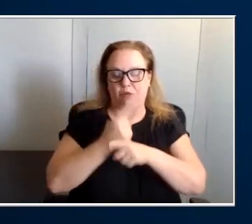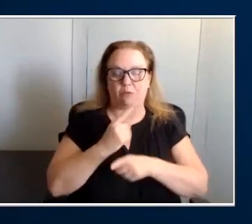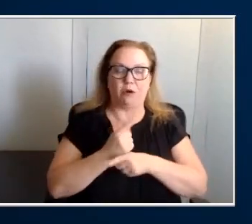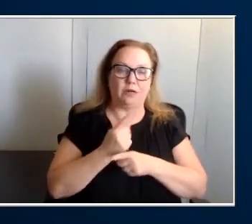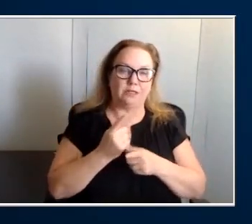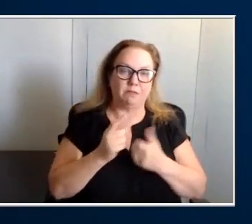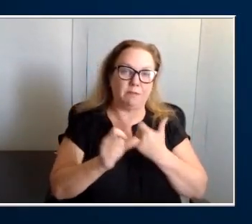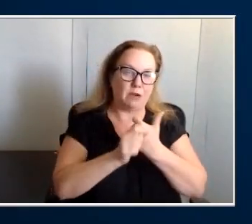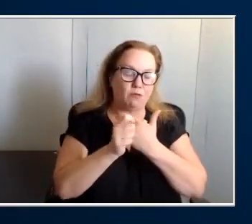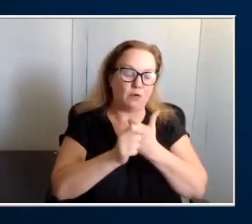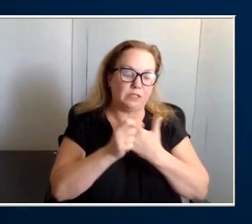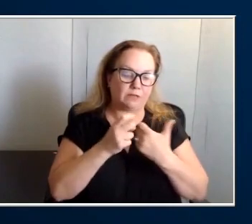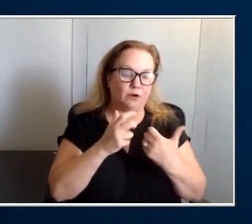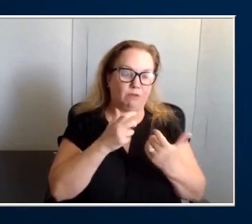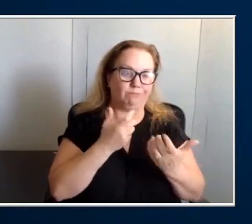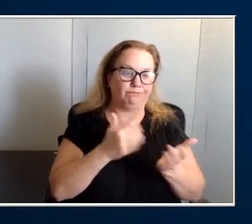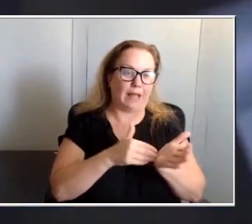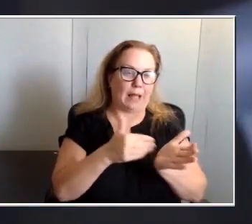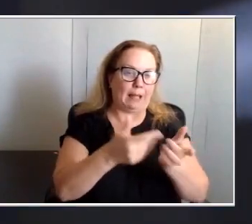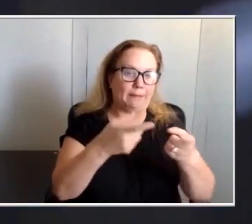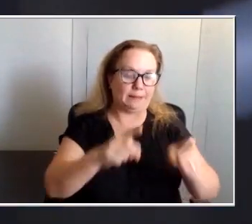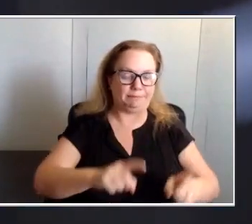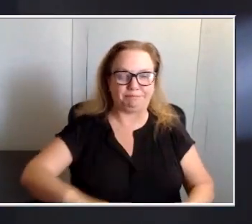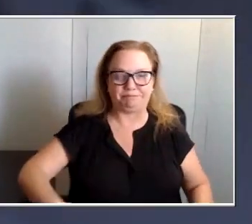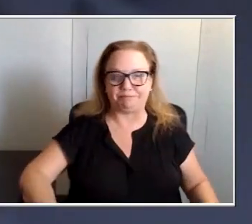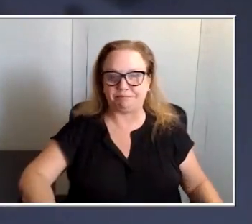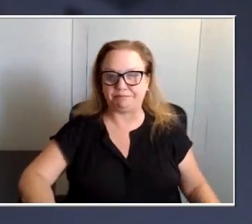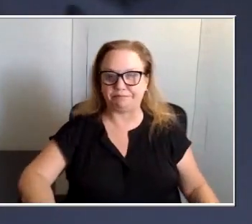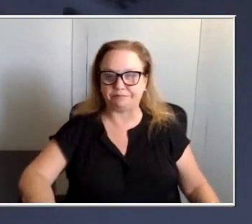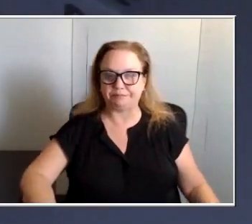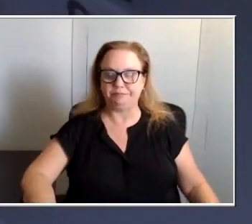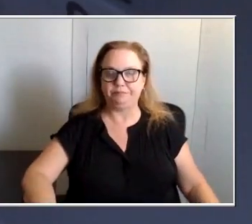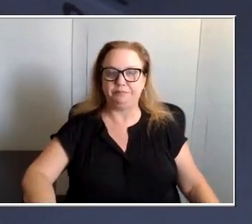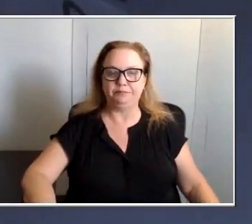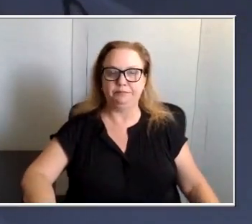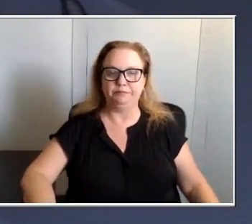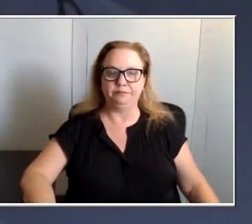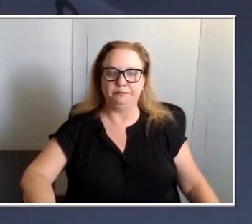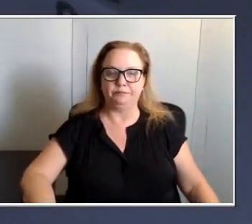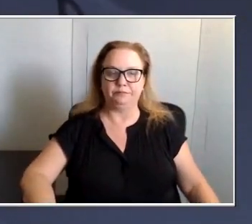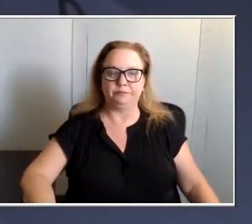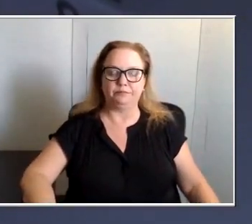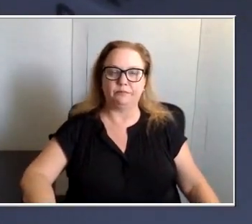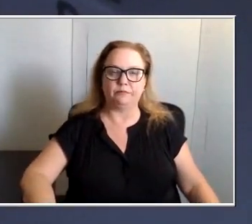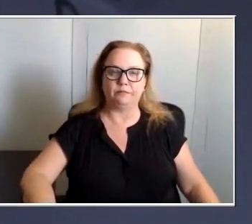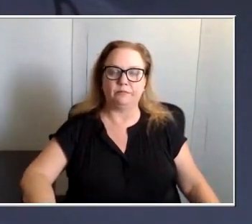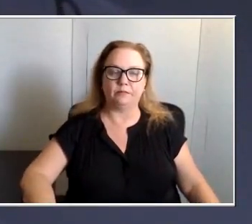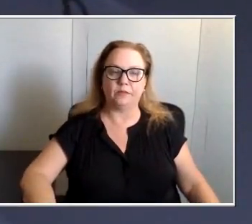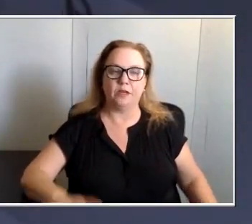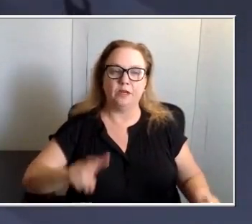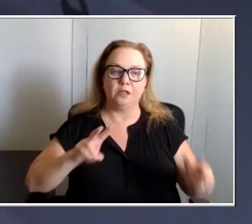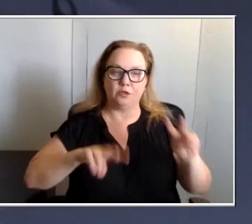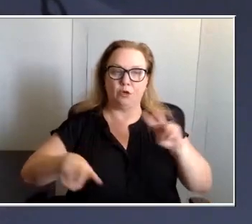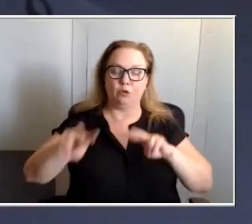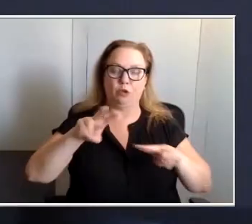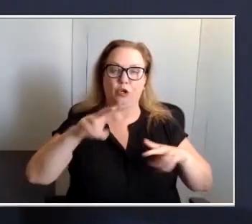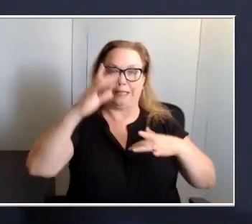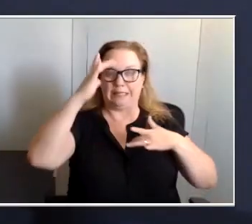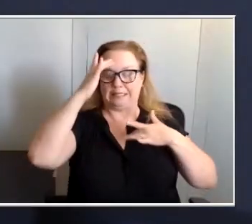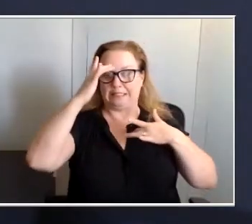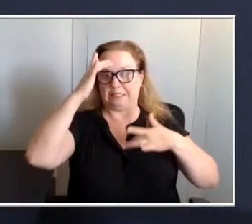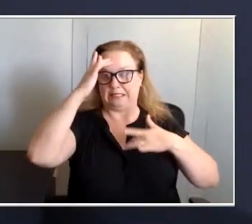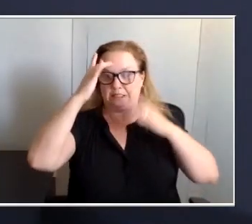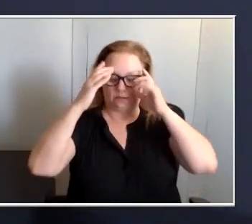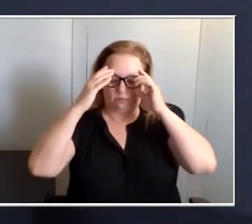risk for a recurrence that could otherwise have been prevented. So when you guys look at these kind of diseases, that we know that there's